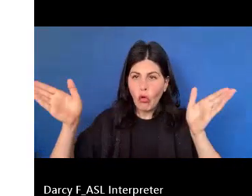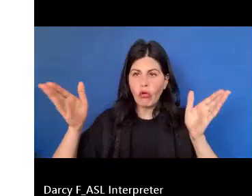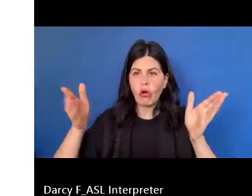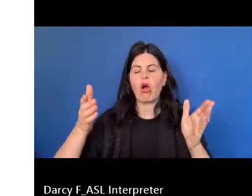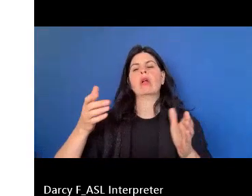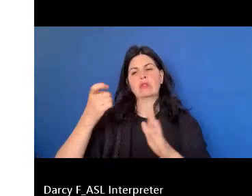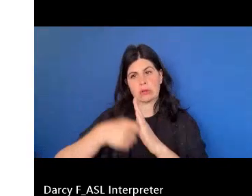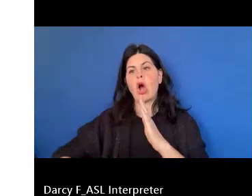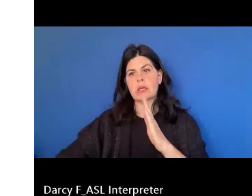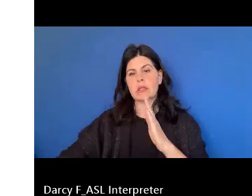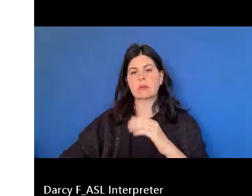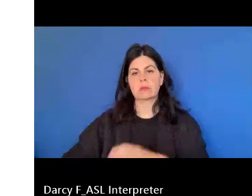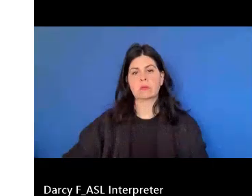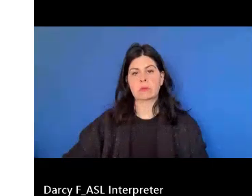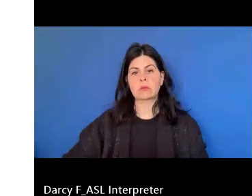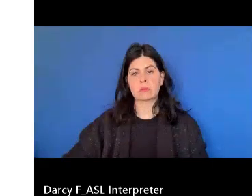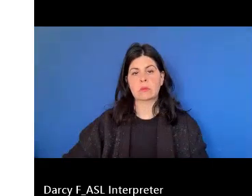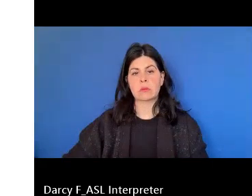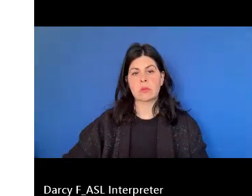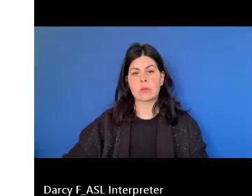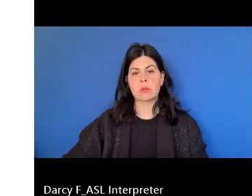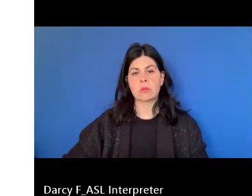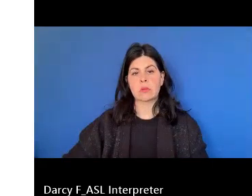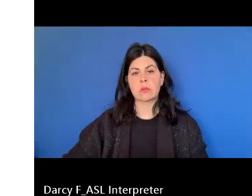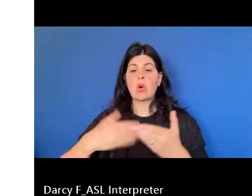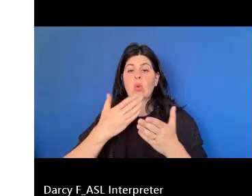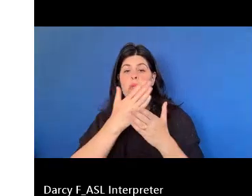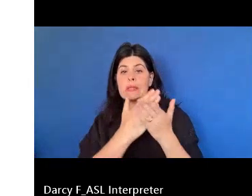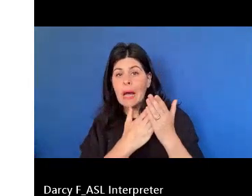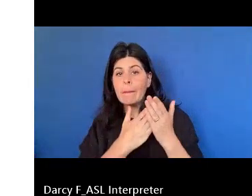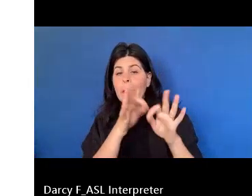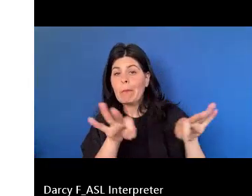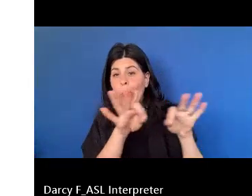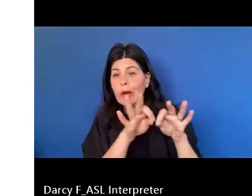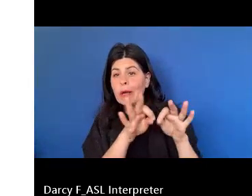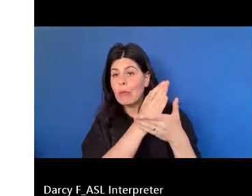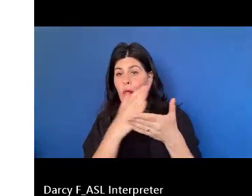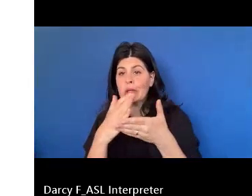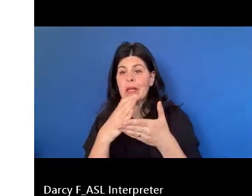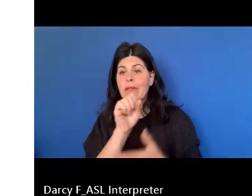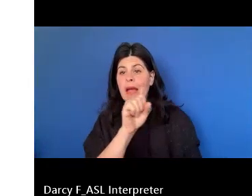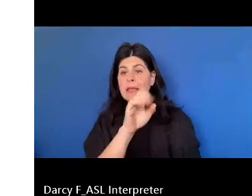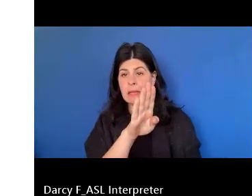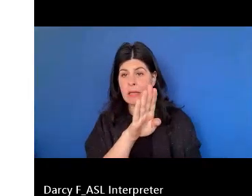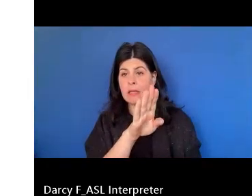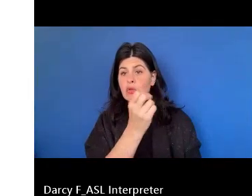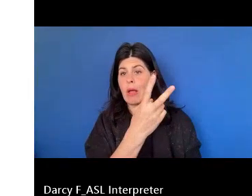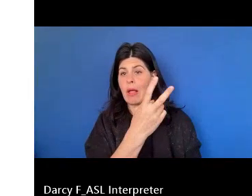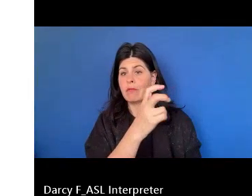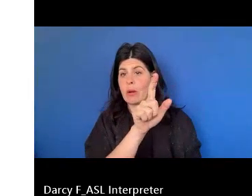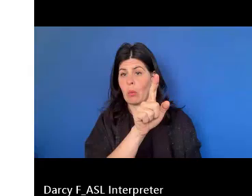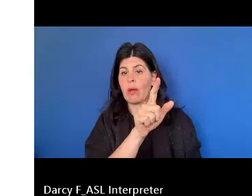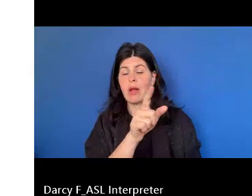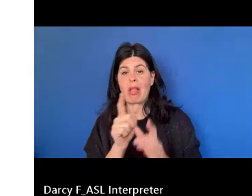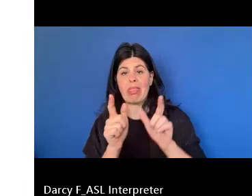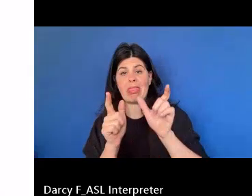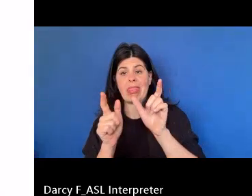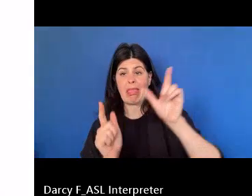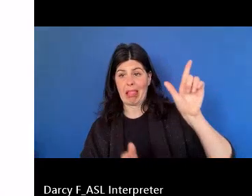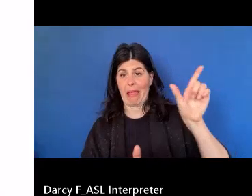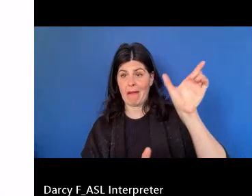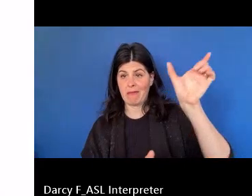key characteristics of SB 1221. On the left side, we explained that for this bill, there's a